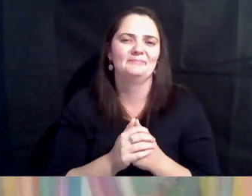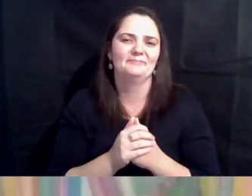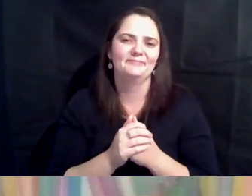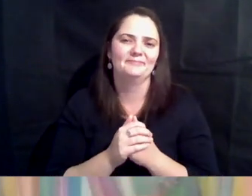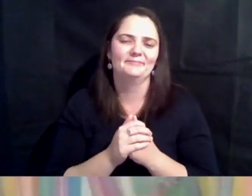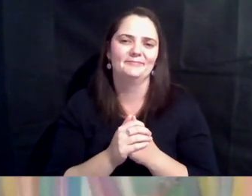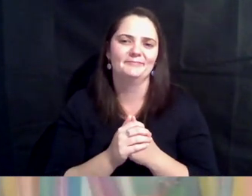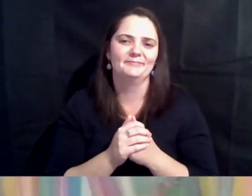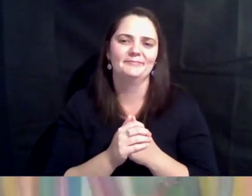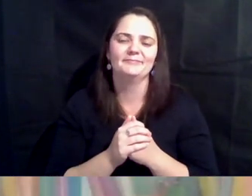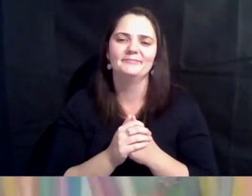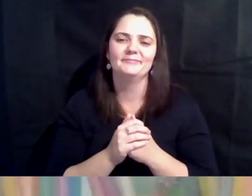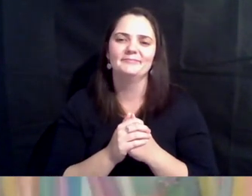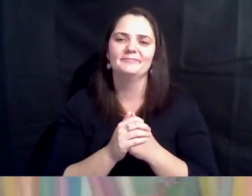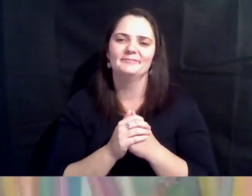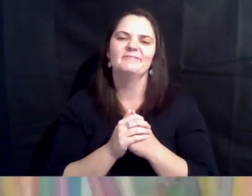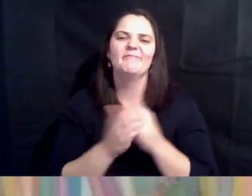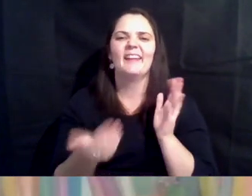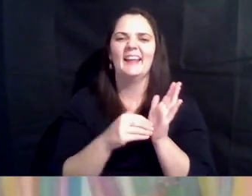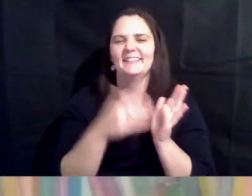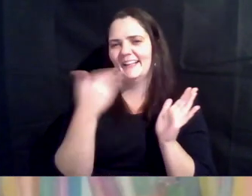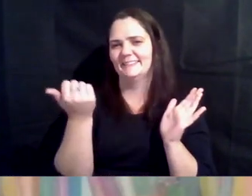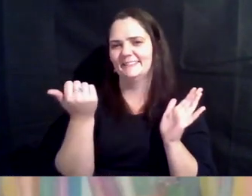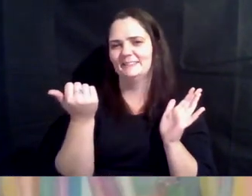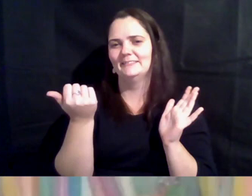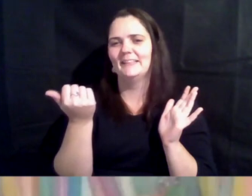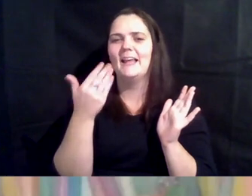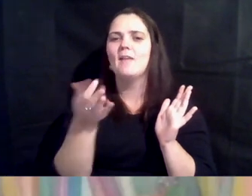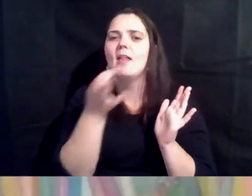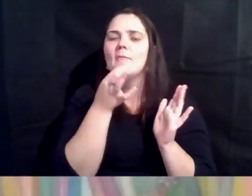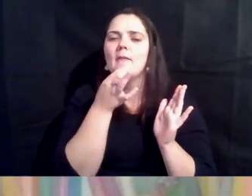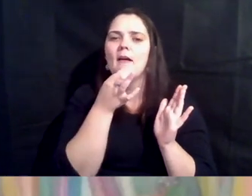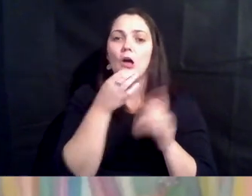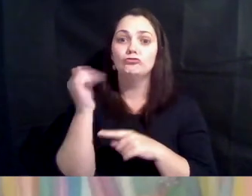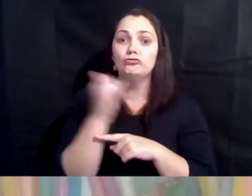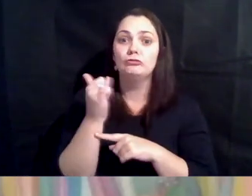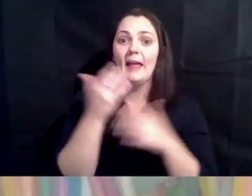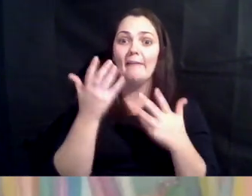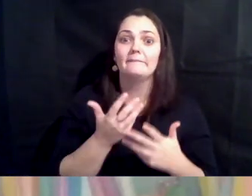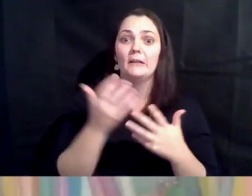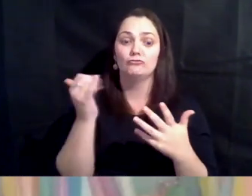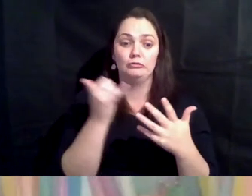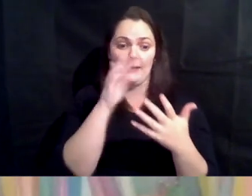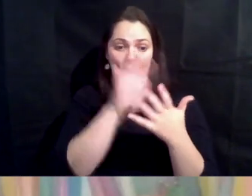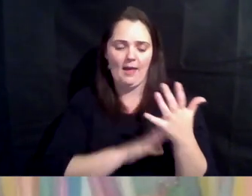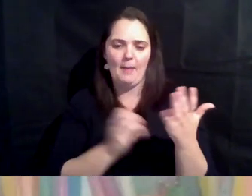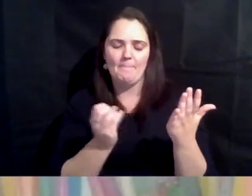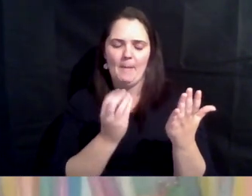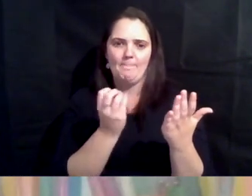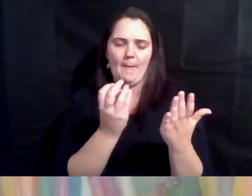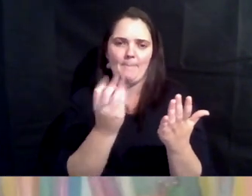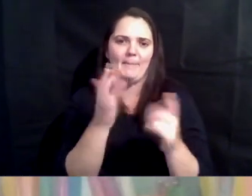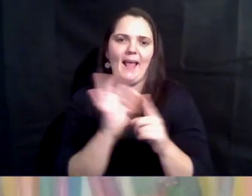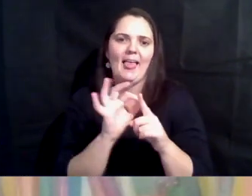Cool. Okie doke. And that way I think that'll be nice because there'll be a little bit of contrast with all the green. So I'm just going to do a tiny bit